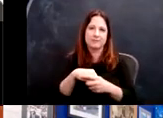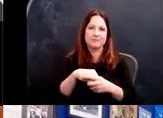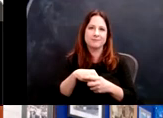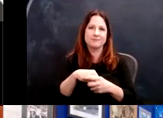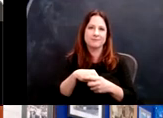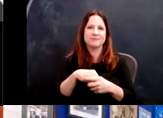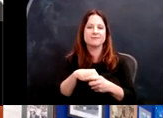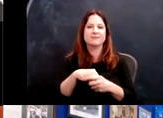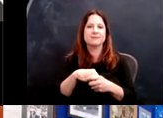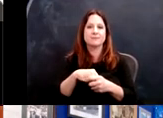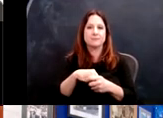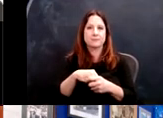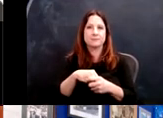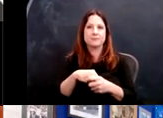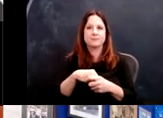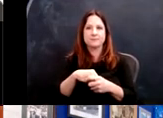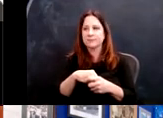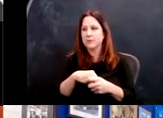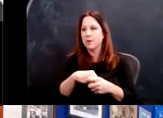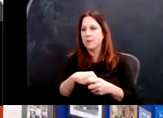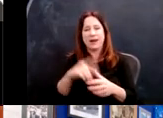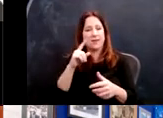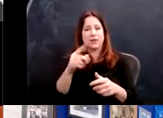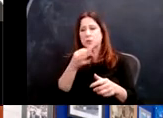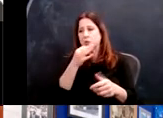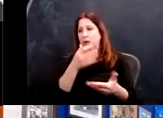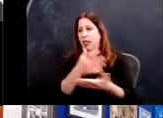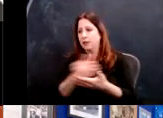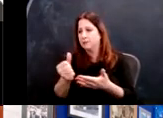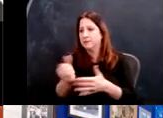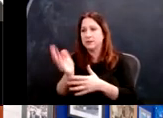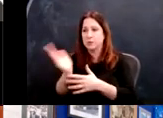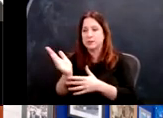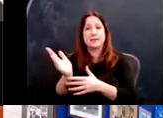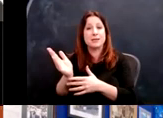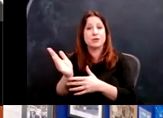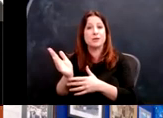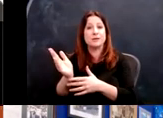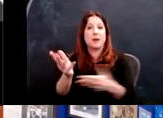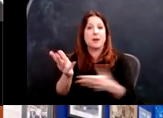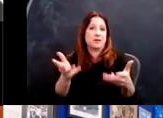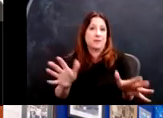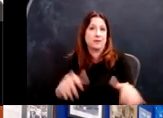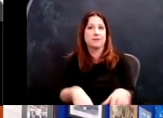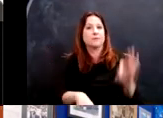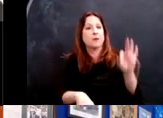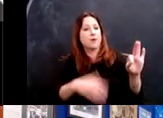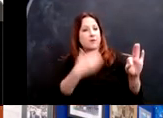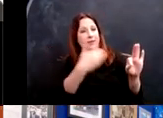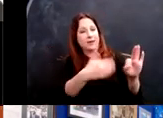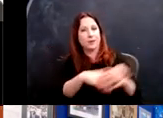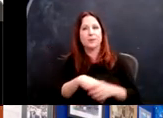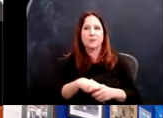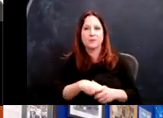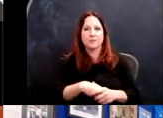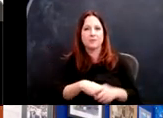But I'll leave it at that, since we are very, very close to the end of this meeting. Yeah, that was perfect. Thank you. Thank you for that